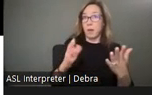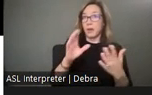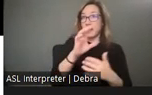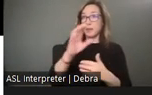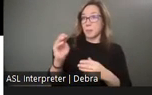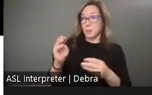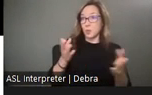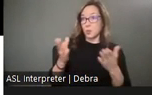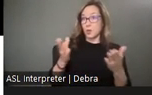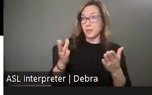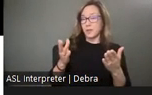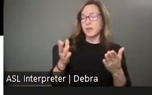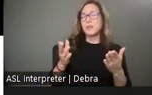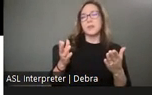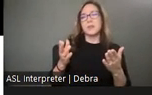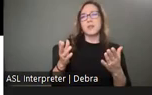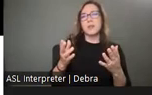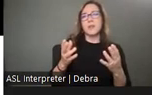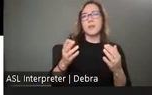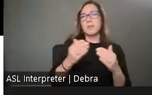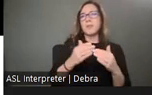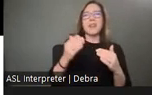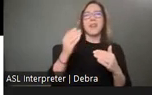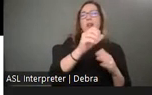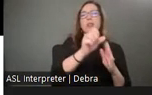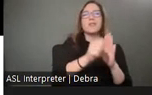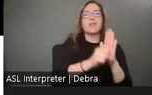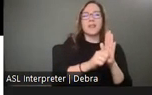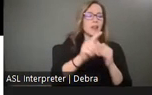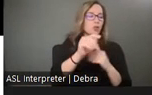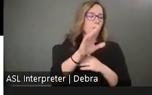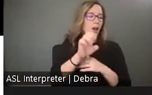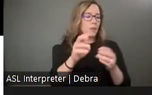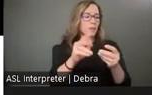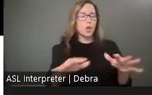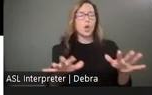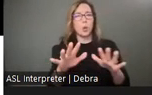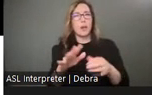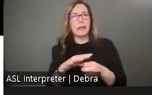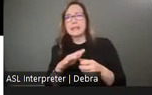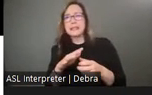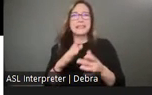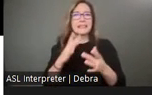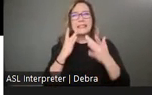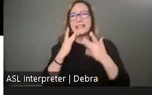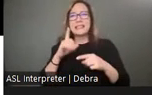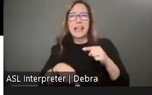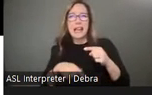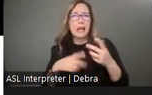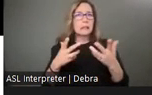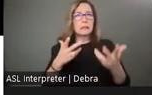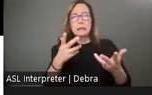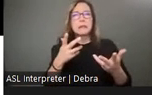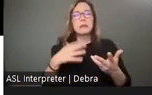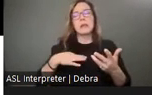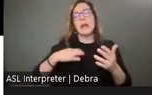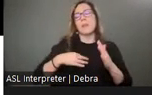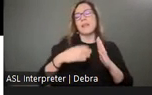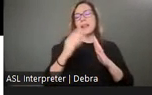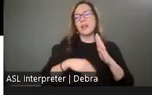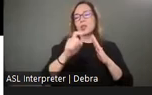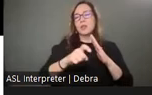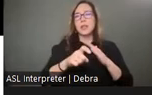services should be beyond the state and tribe or territory and local capacity to provide. And then an application is also needed